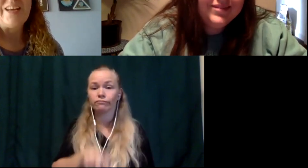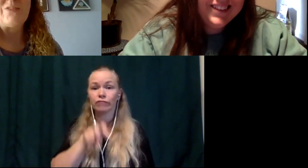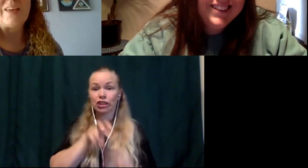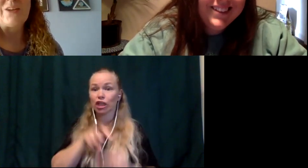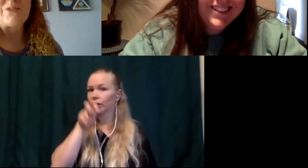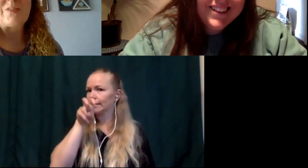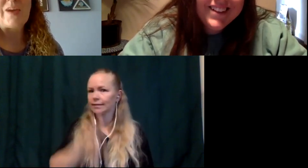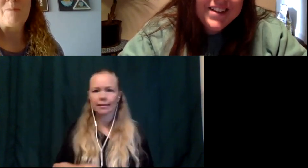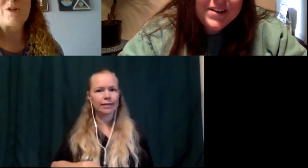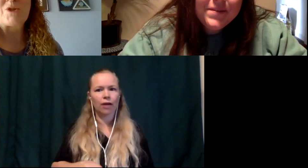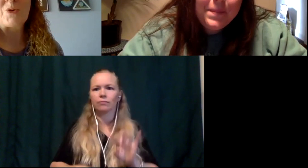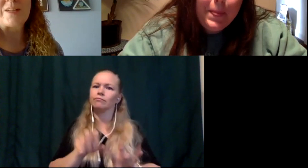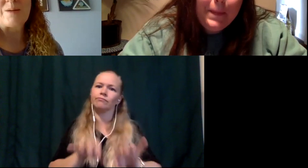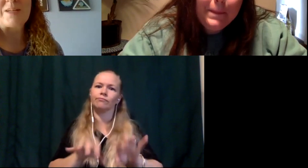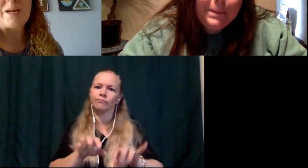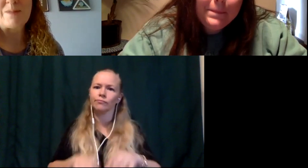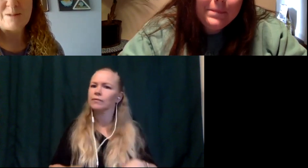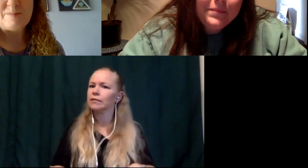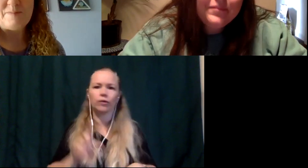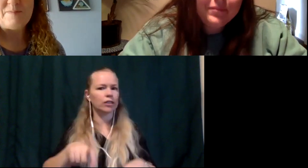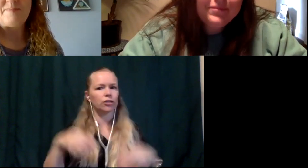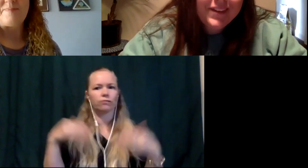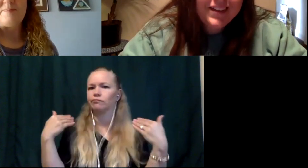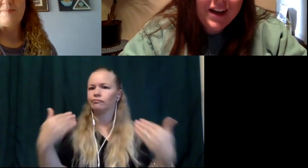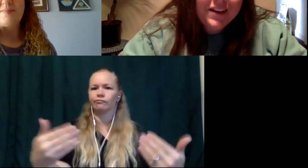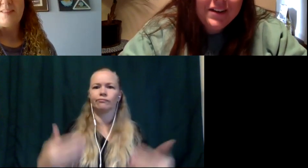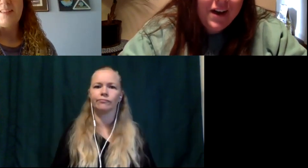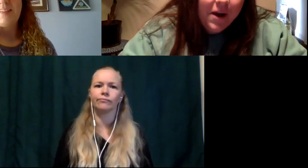write. You got to push through it sometimes.